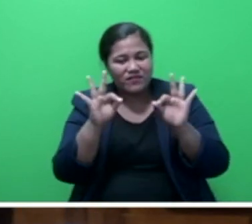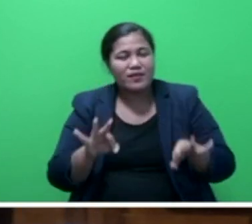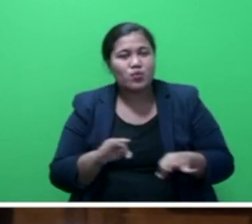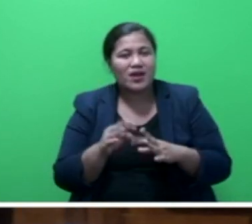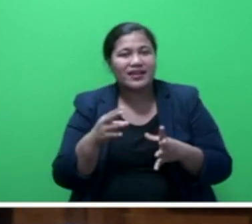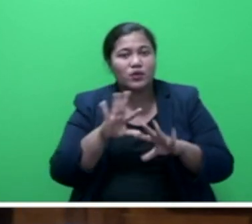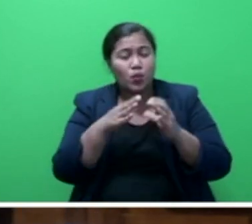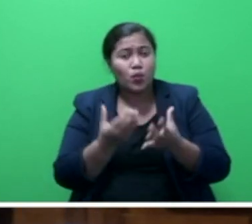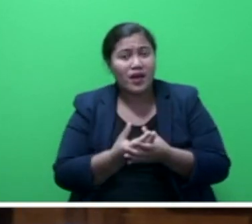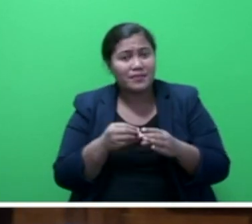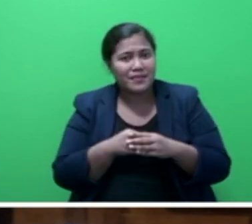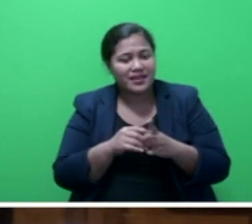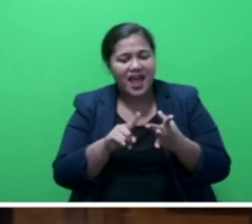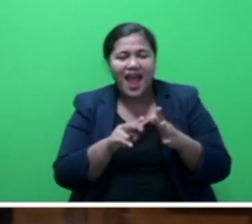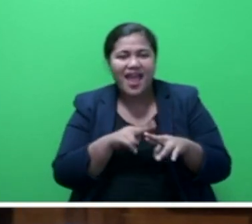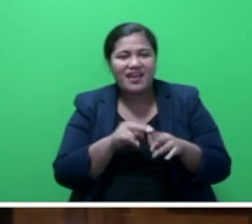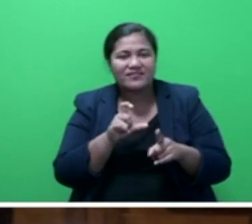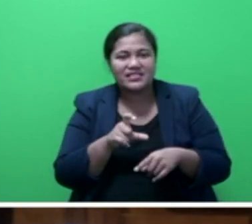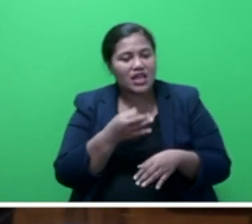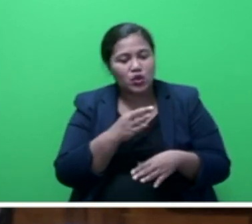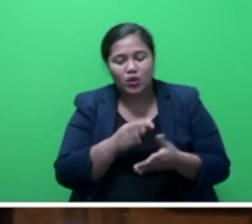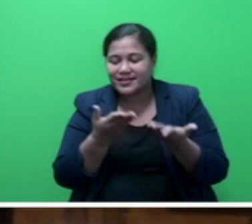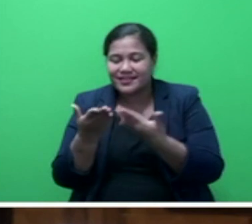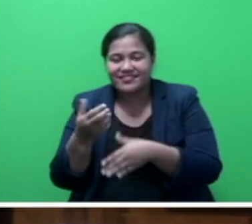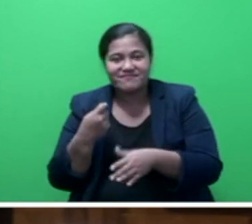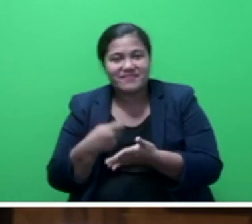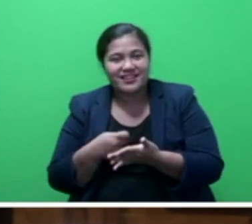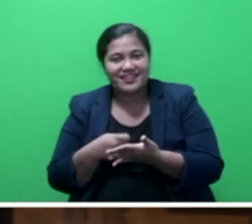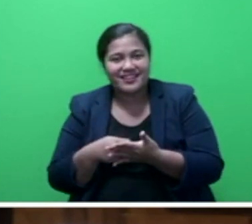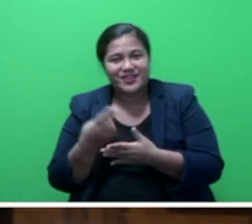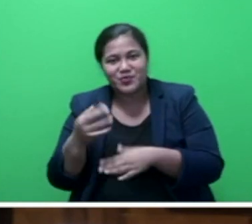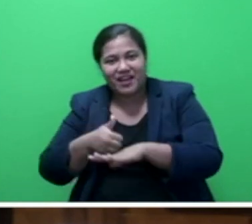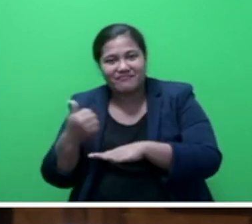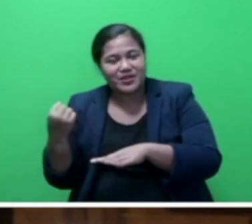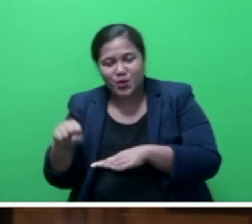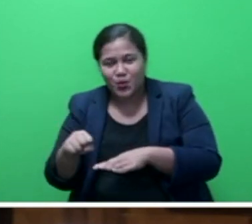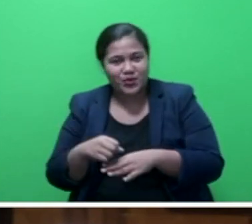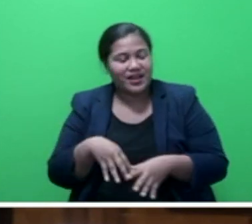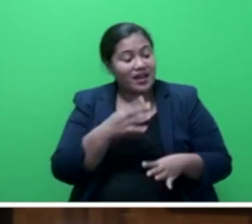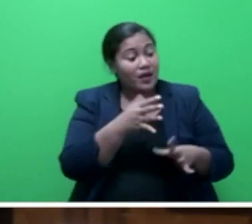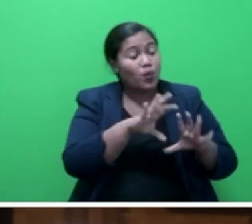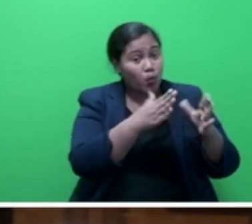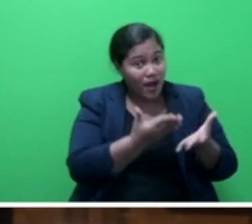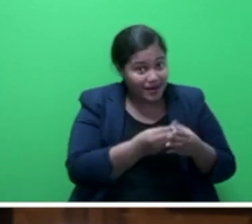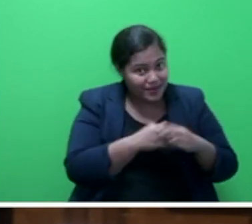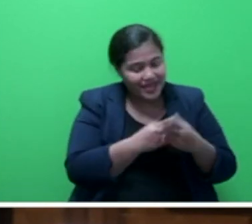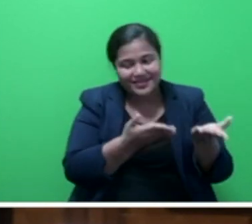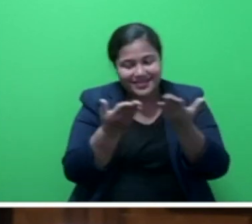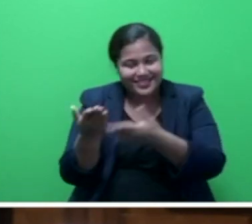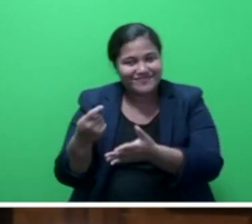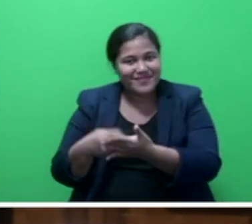does not lend money to governments. It's the World Bank does. But IFC does actually lend to the private